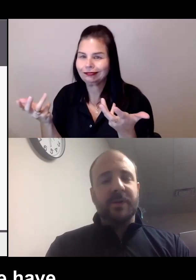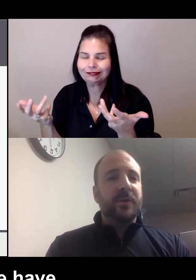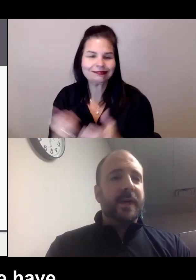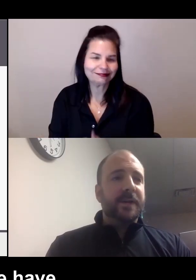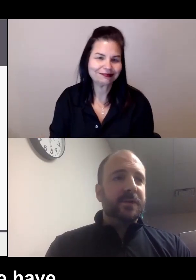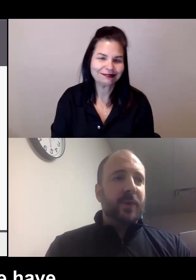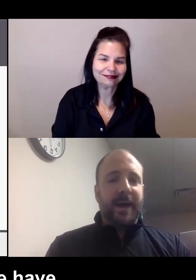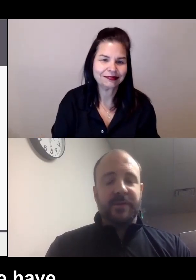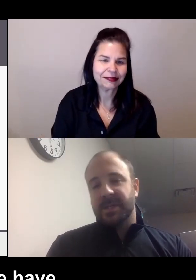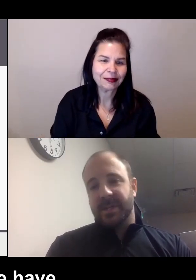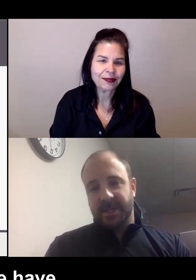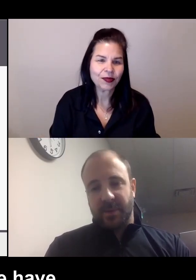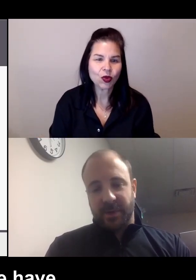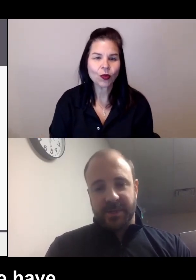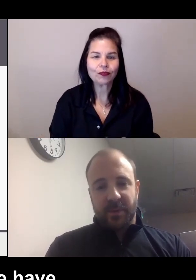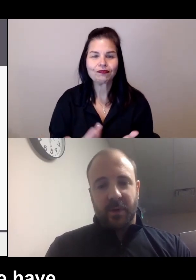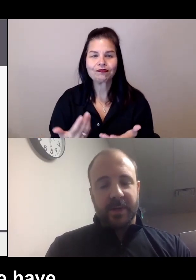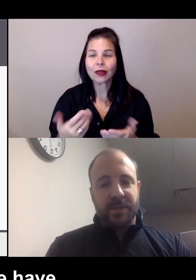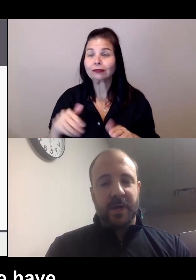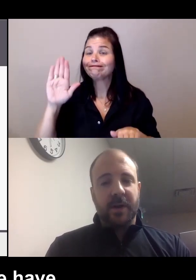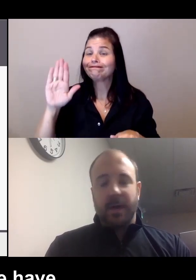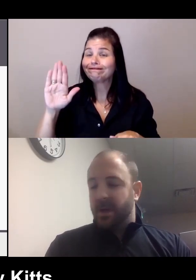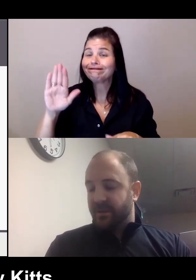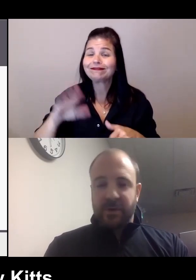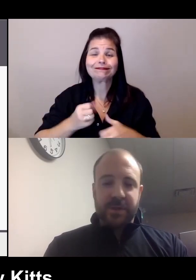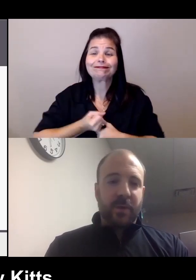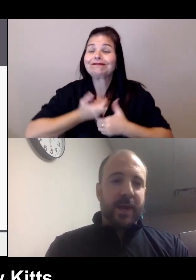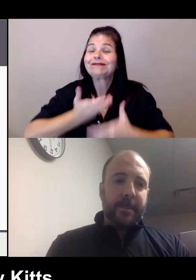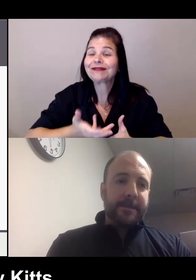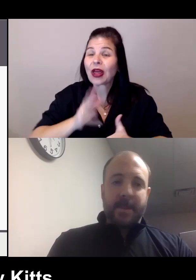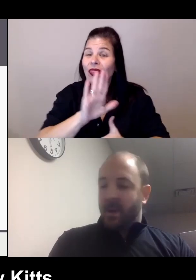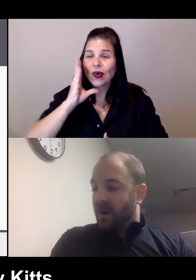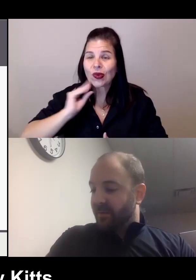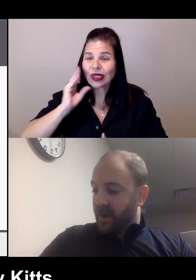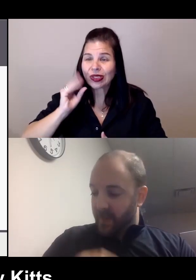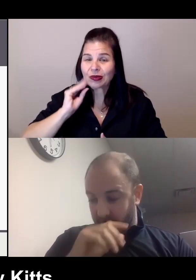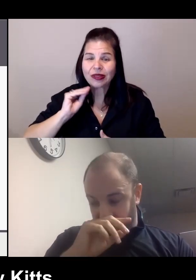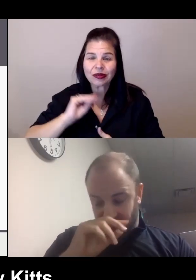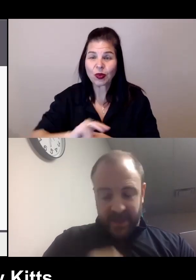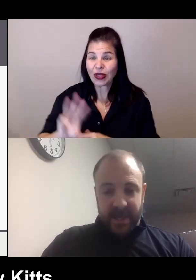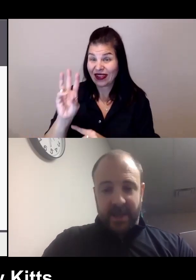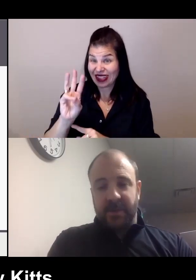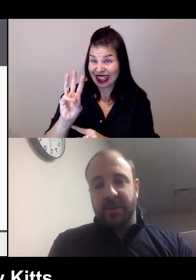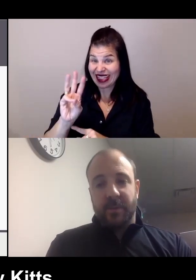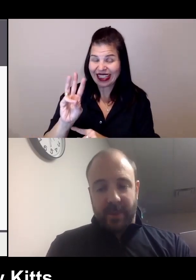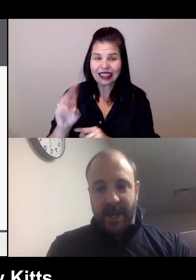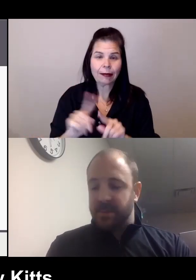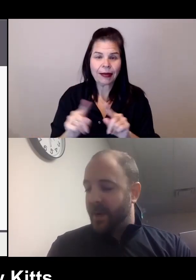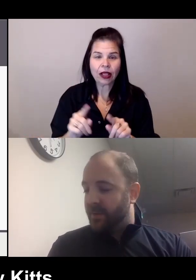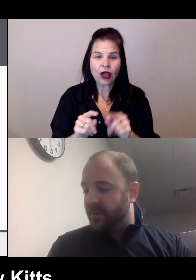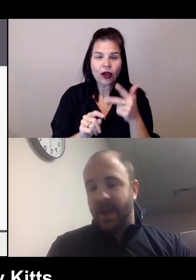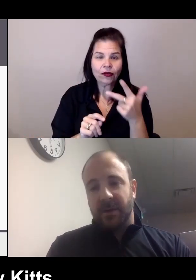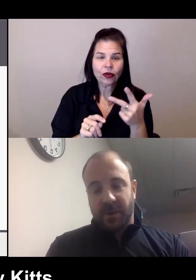What we're going to do is we have 6 testimonials that we're going to share. The first 3 are from Bradley Kitts,